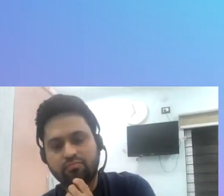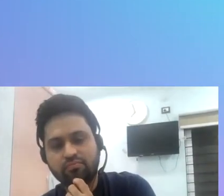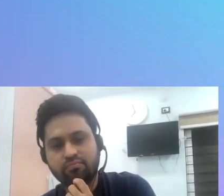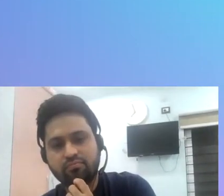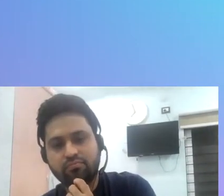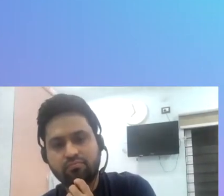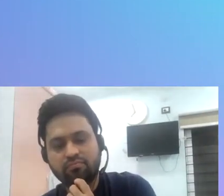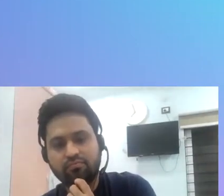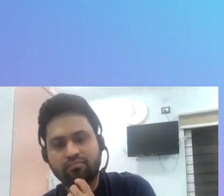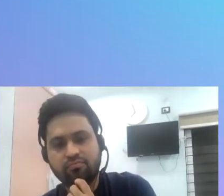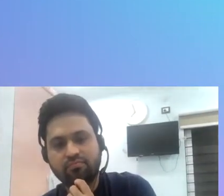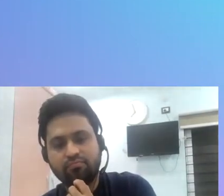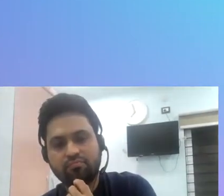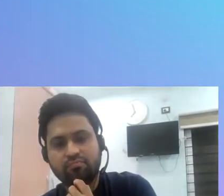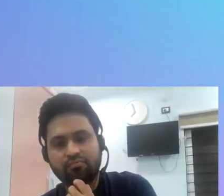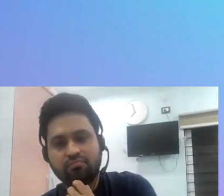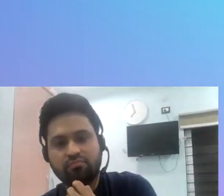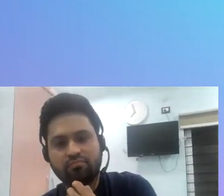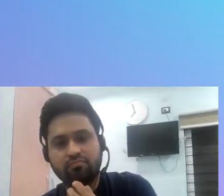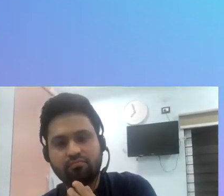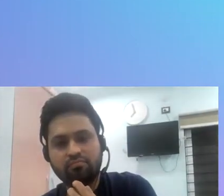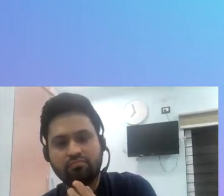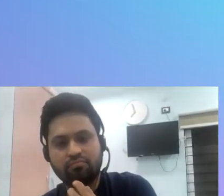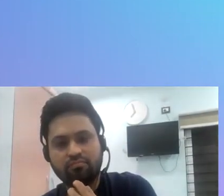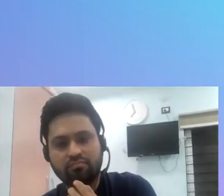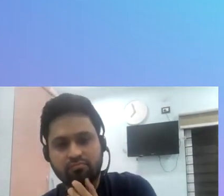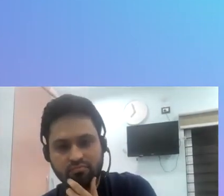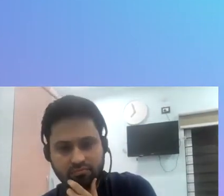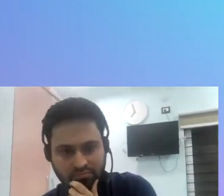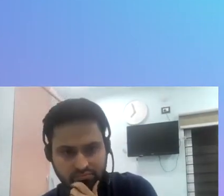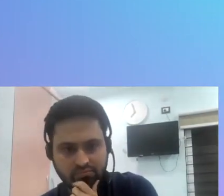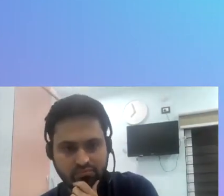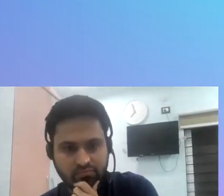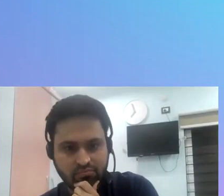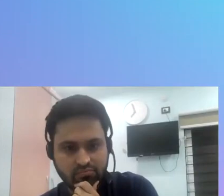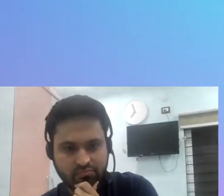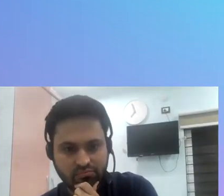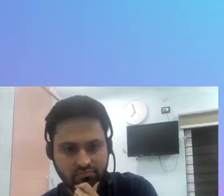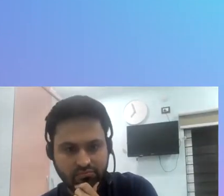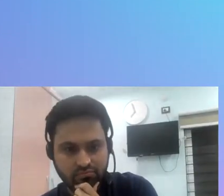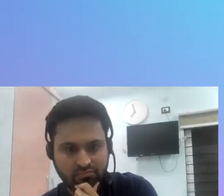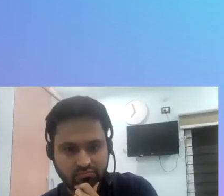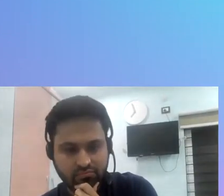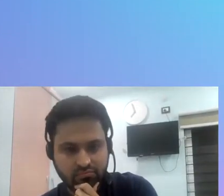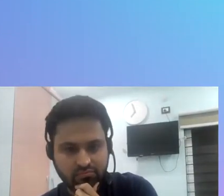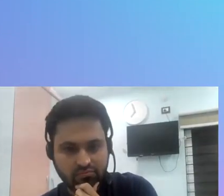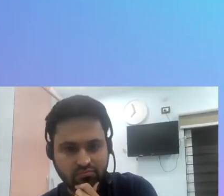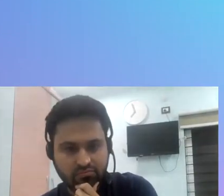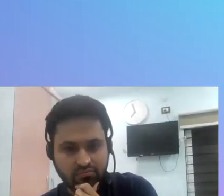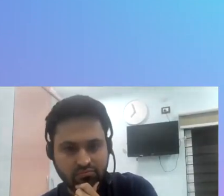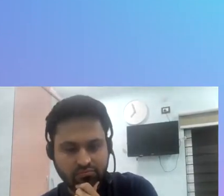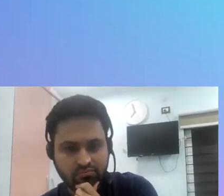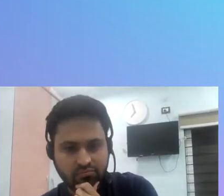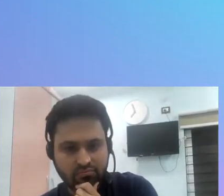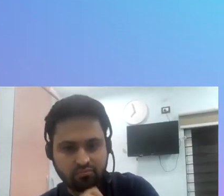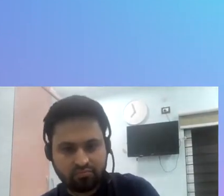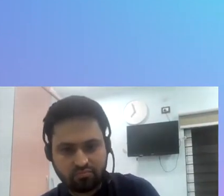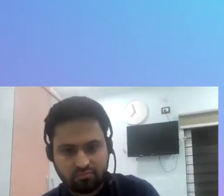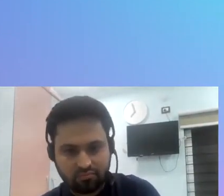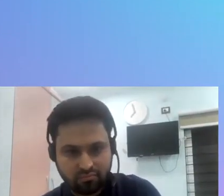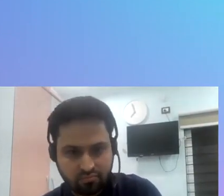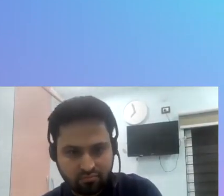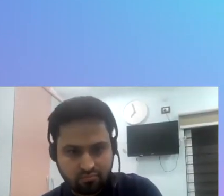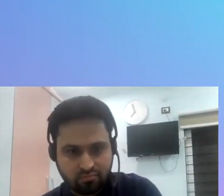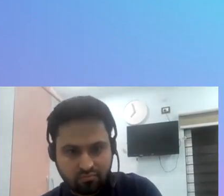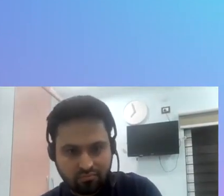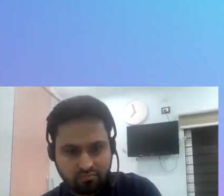Yeah, there's no official plans, but I think we're kind of flirting with that right now, with that notion with the user flow analysis. So